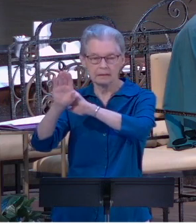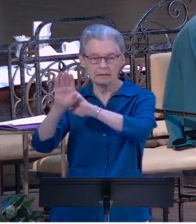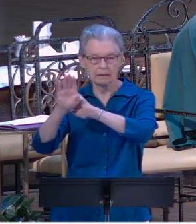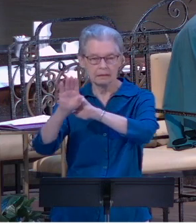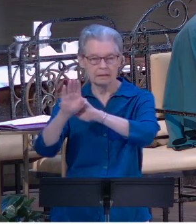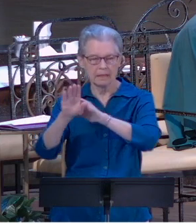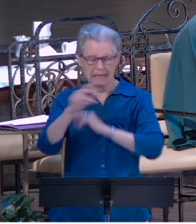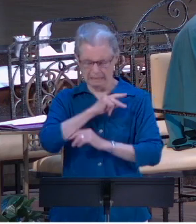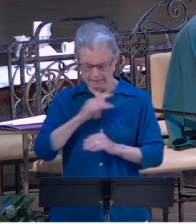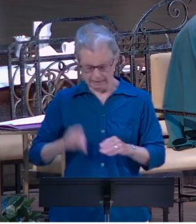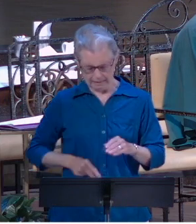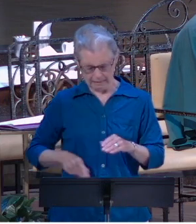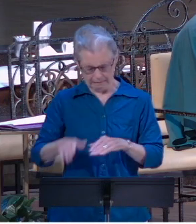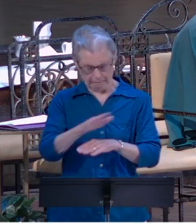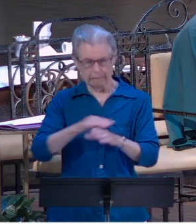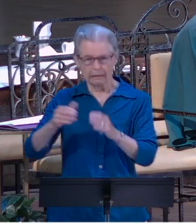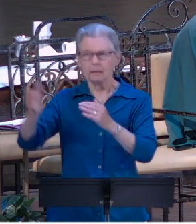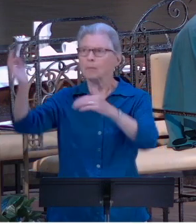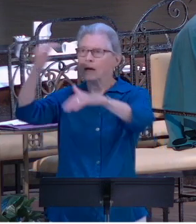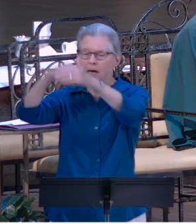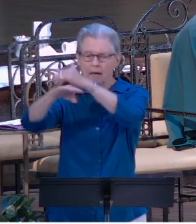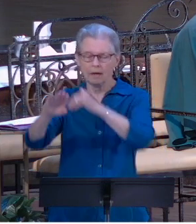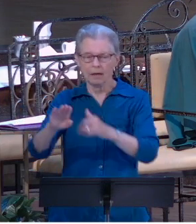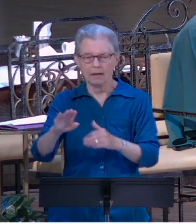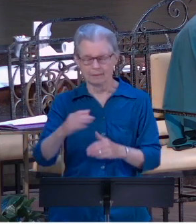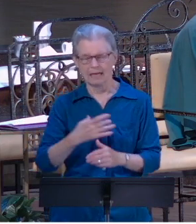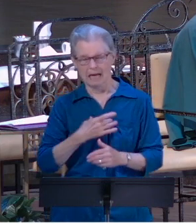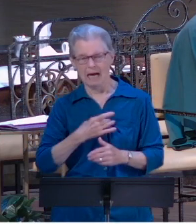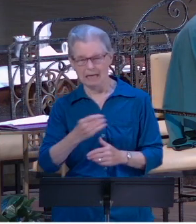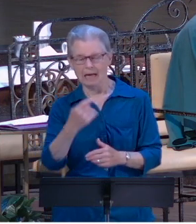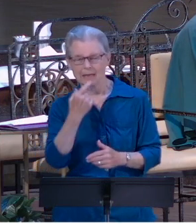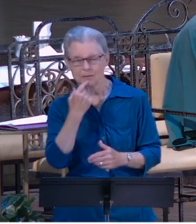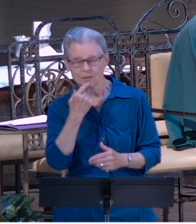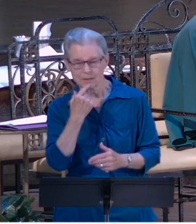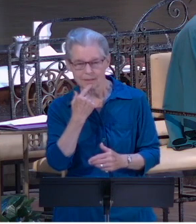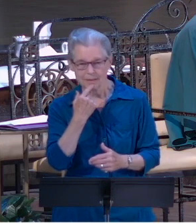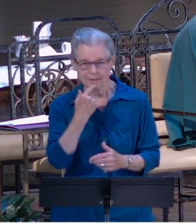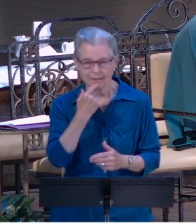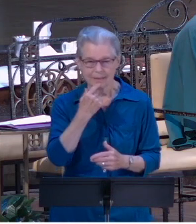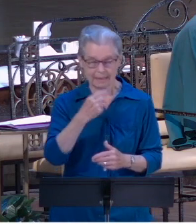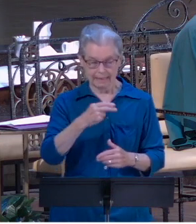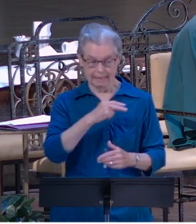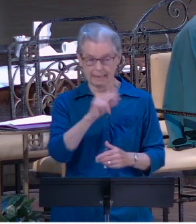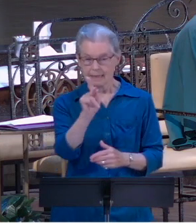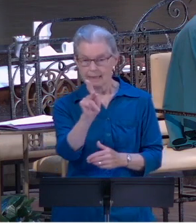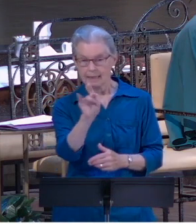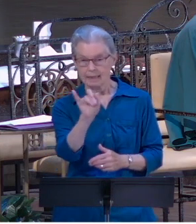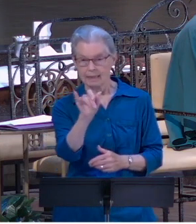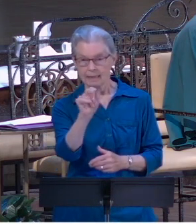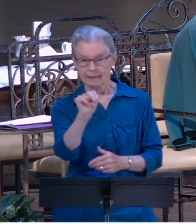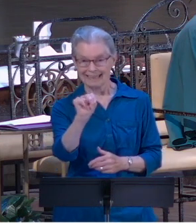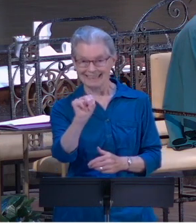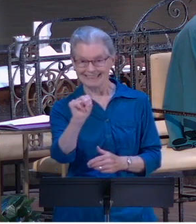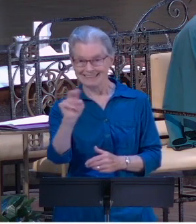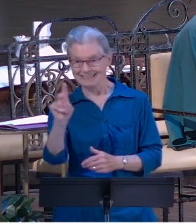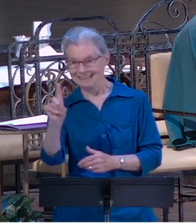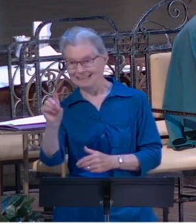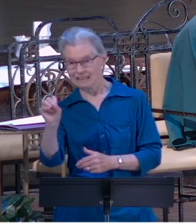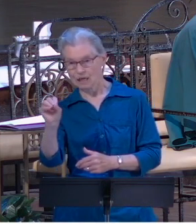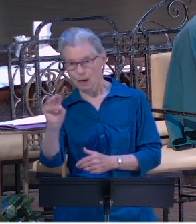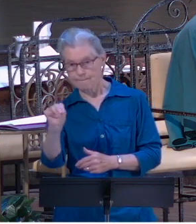The kingdom of heaven, or as I like to refer to it, the kingdom, using Father Greg Boyle's